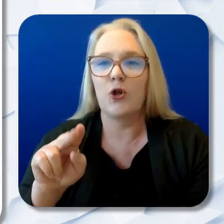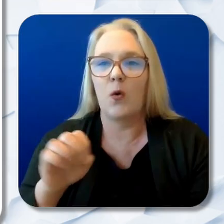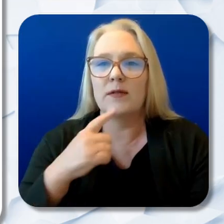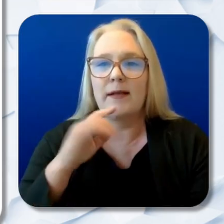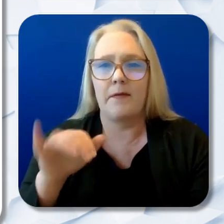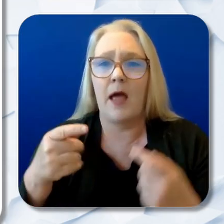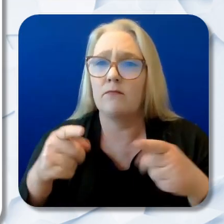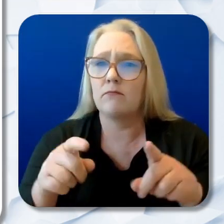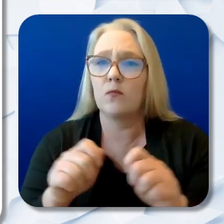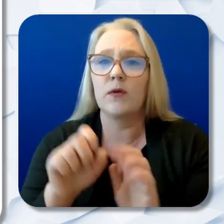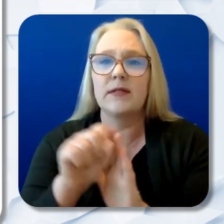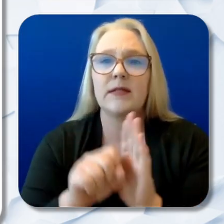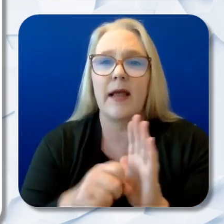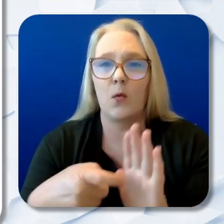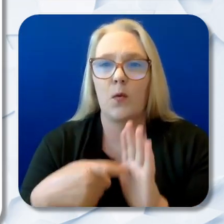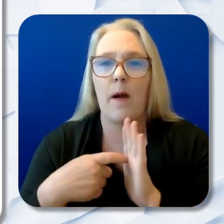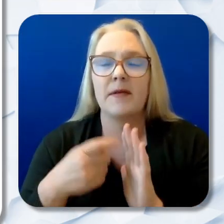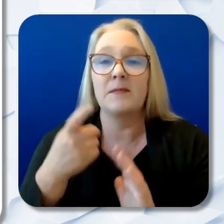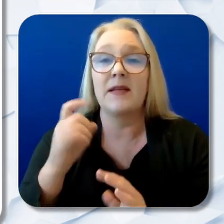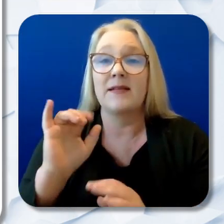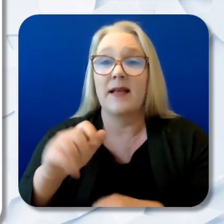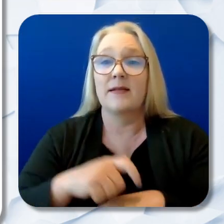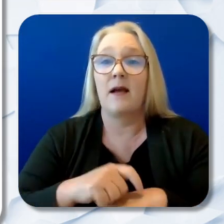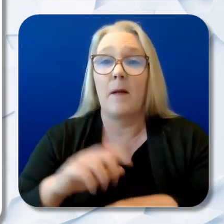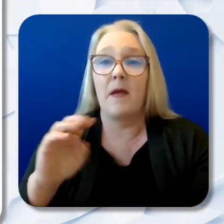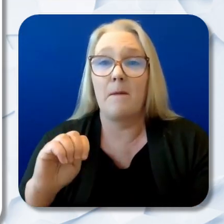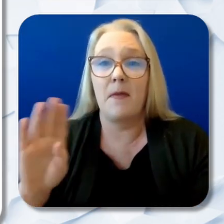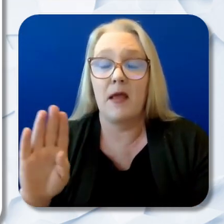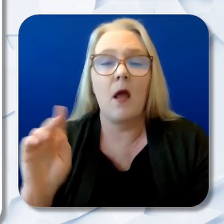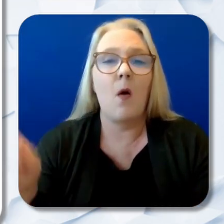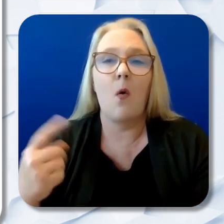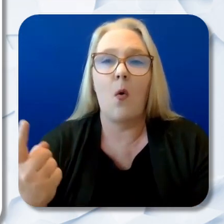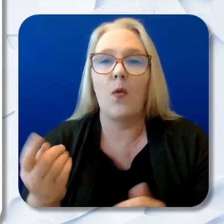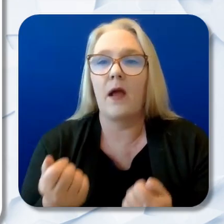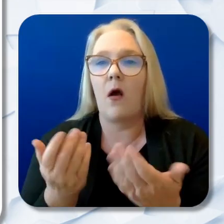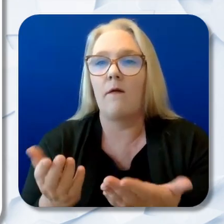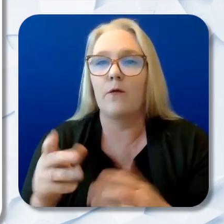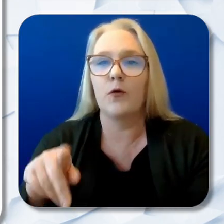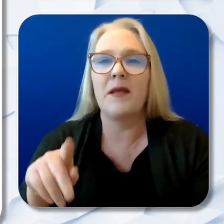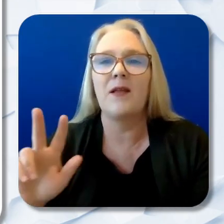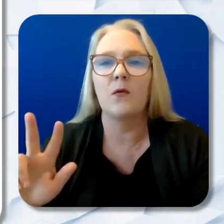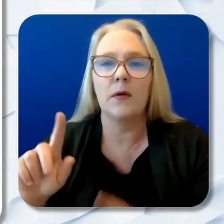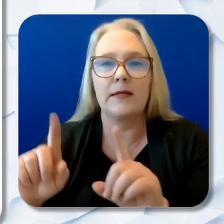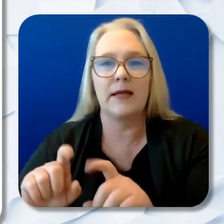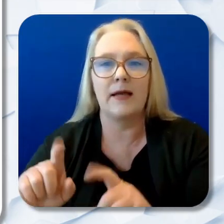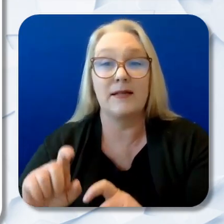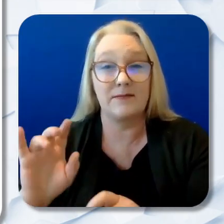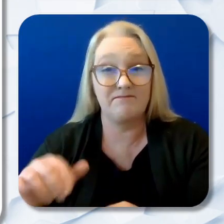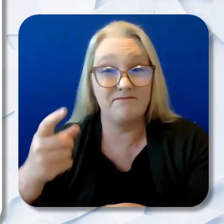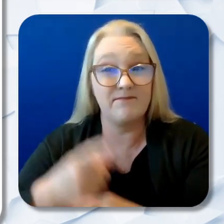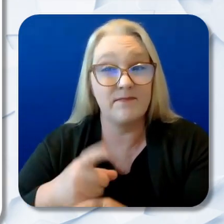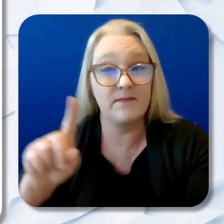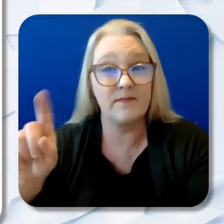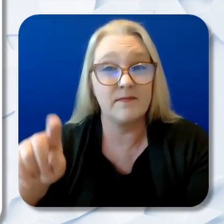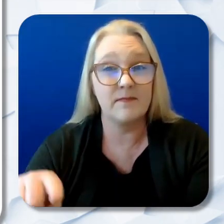state requirements because at the time of the MB, they only offered the P3 test. Is this